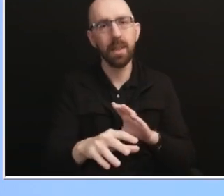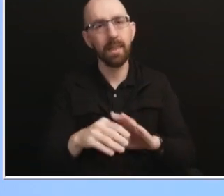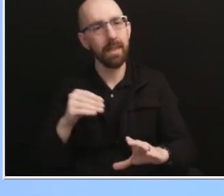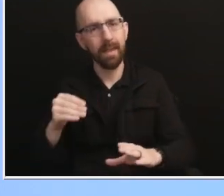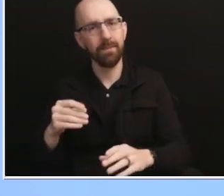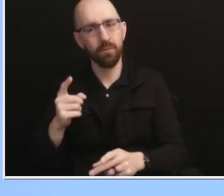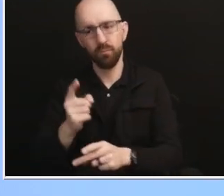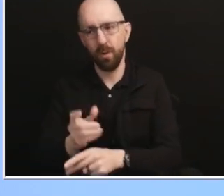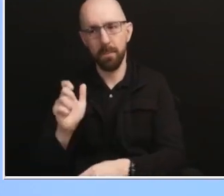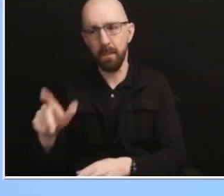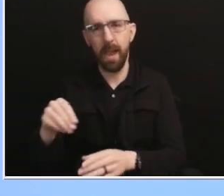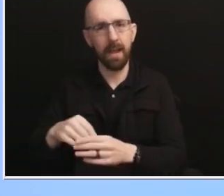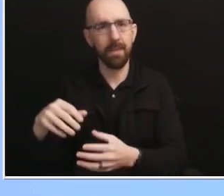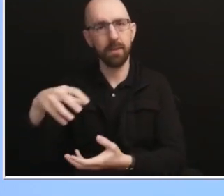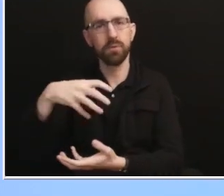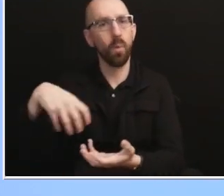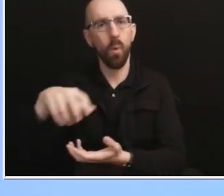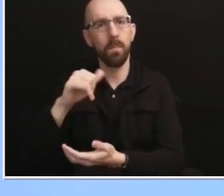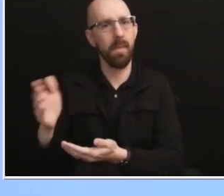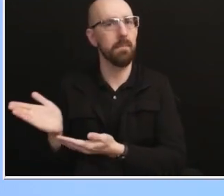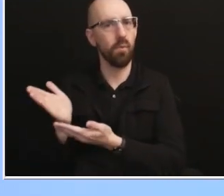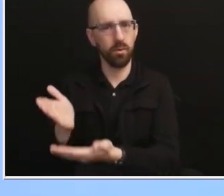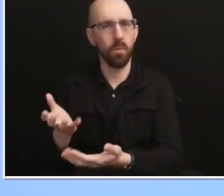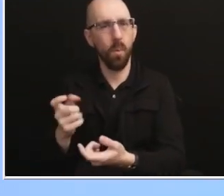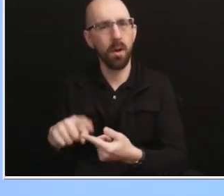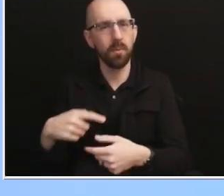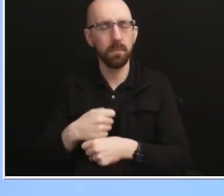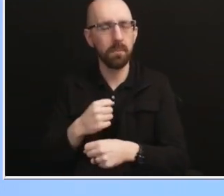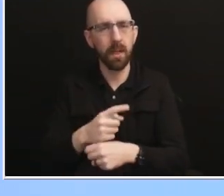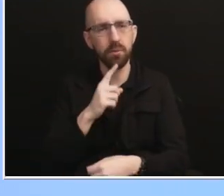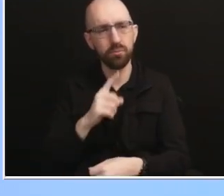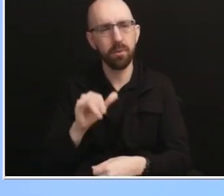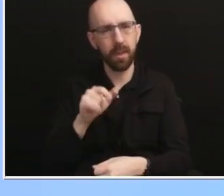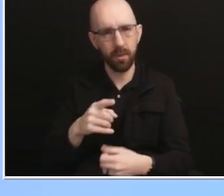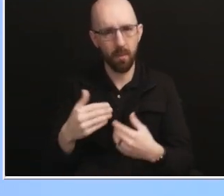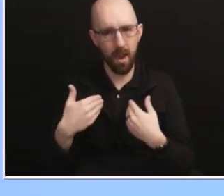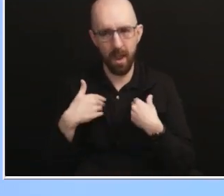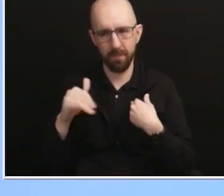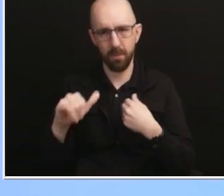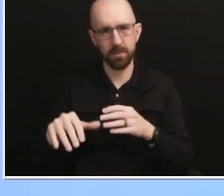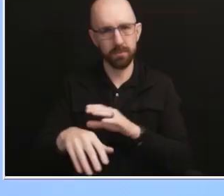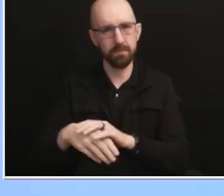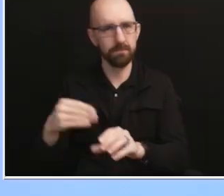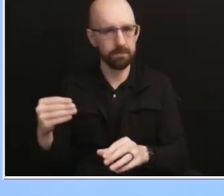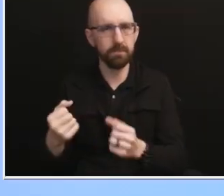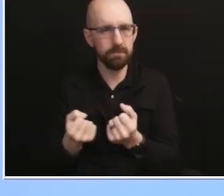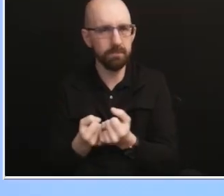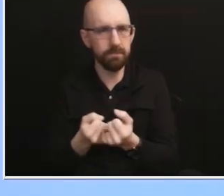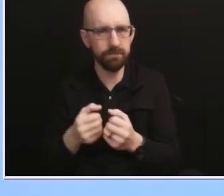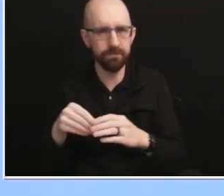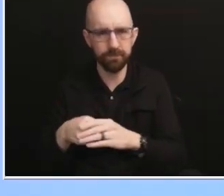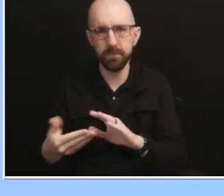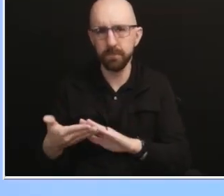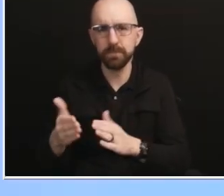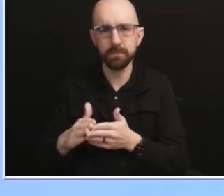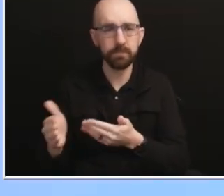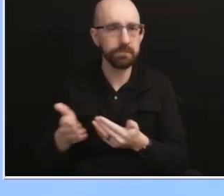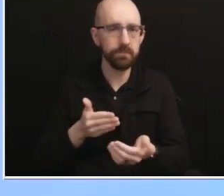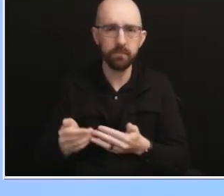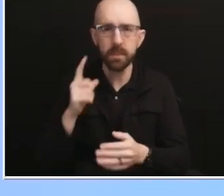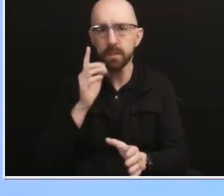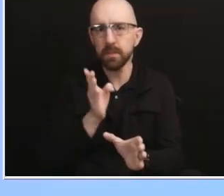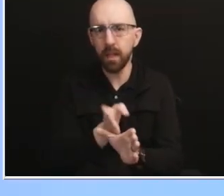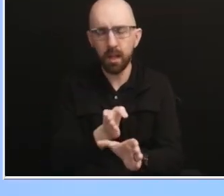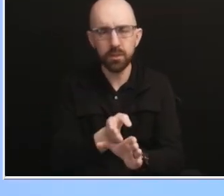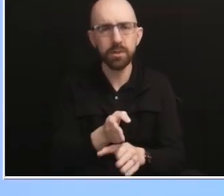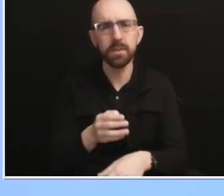storm that brought you there. So we want to make sure that you have those external supports in the community, whether it be a psychologist, master's